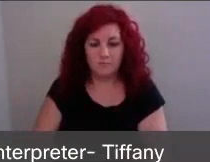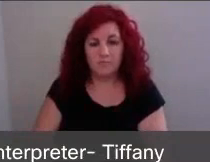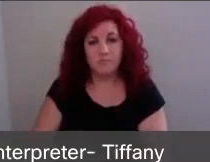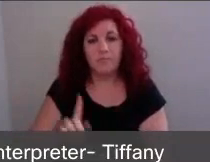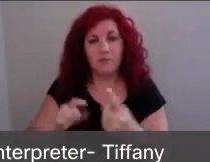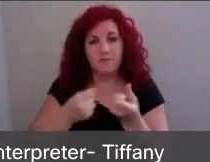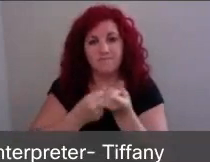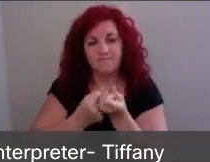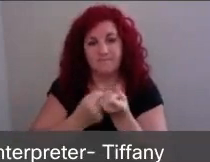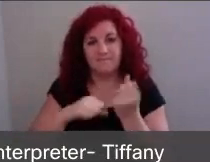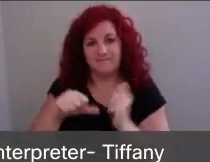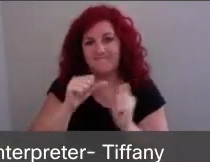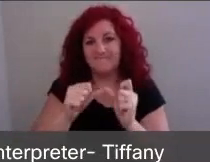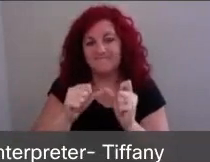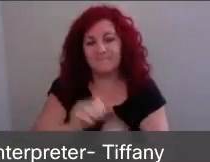each other